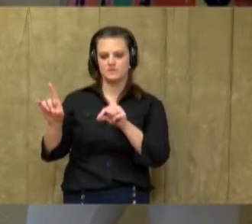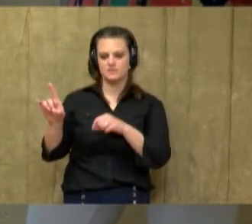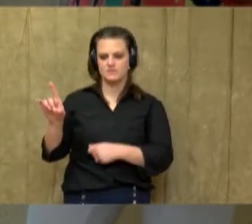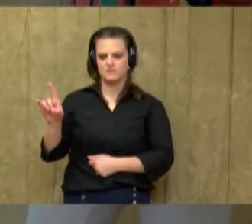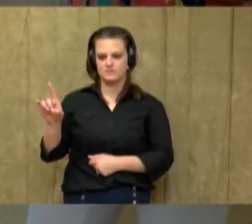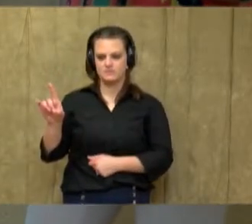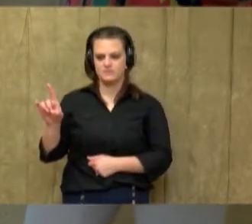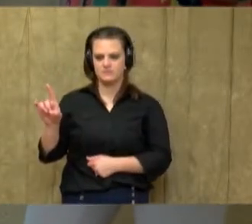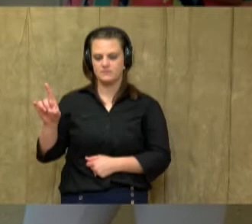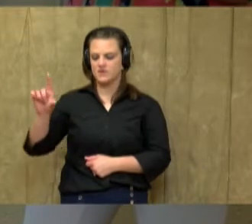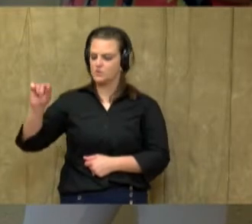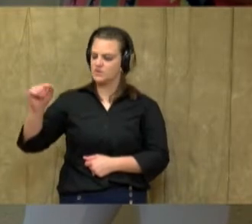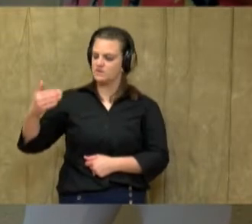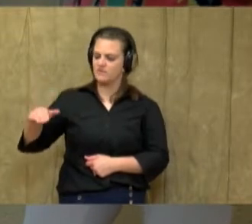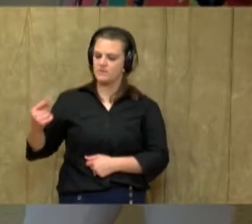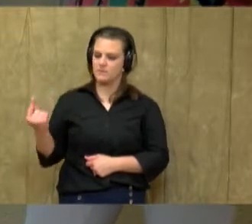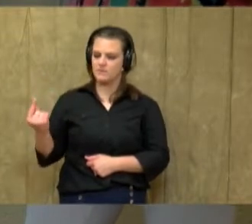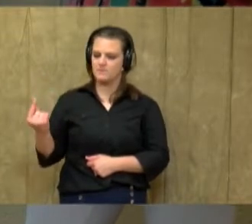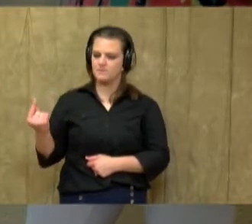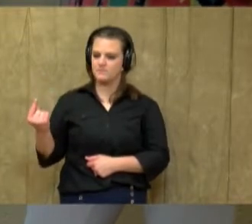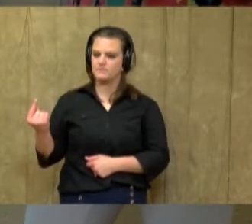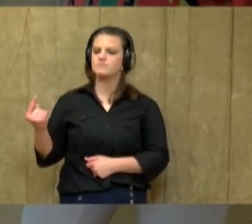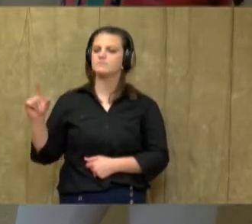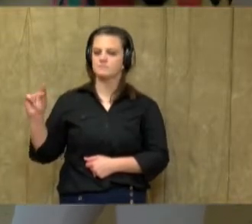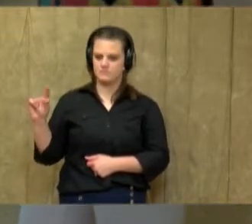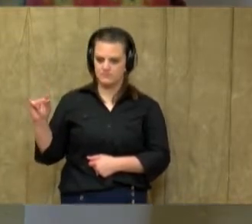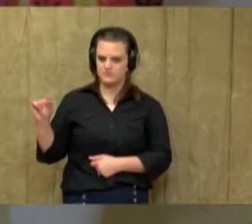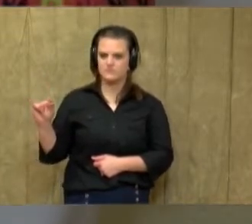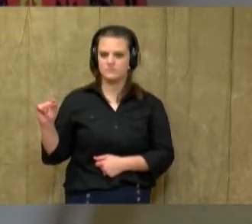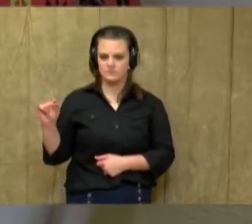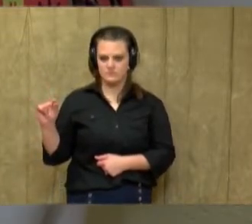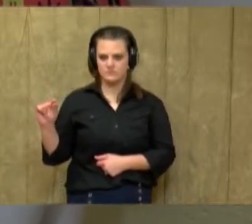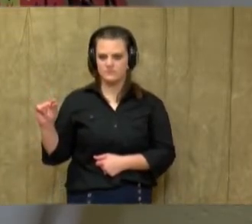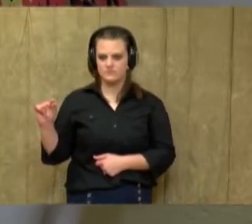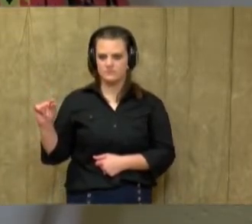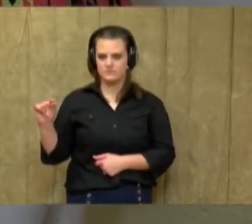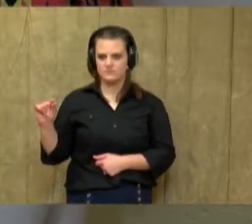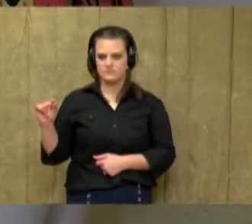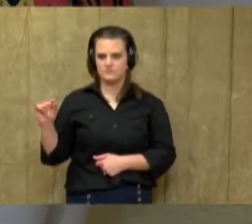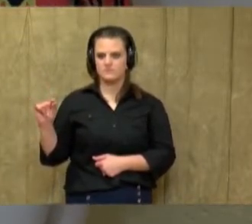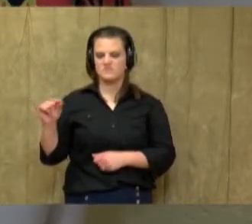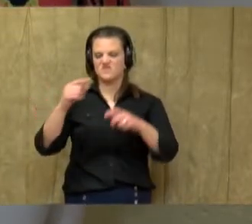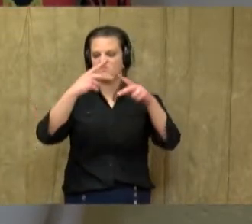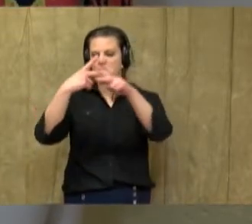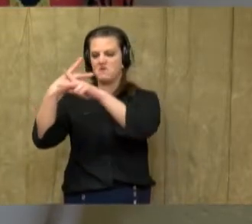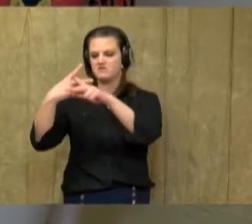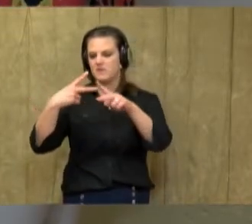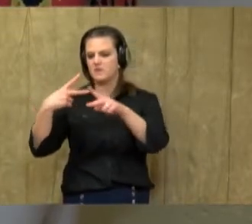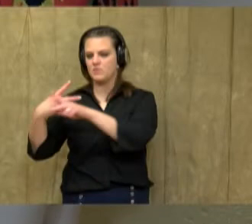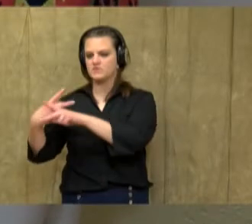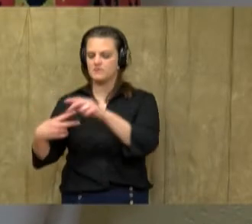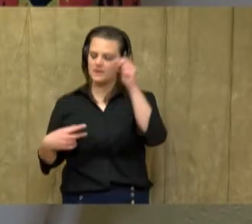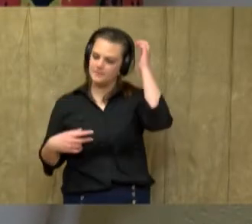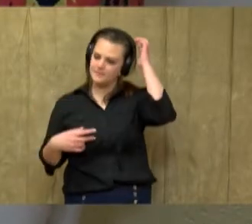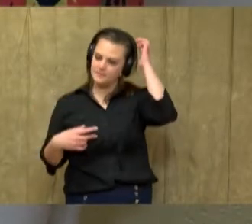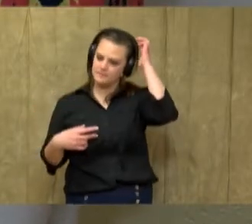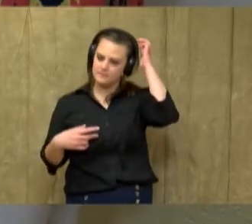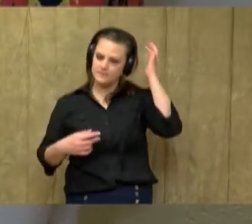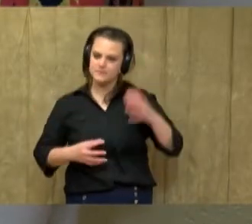20, because 20 divided by 1 is 20. And when you go straight across, you have